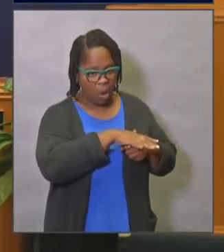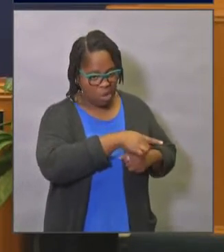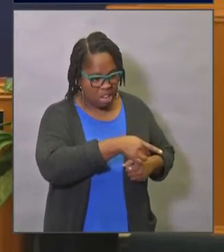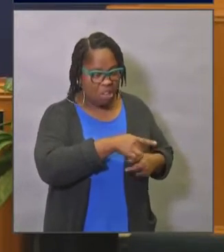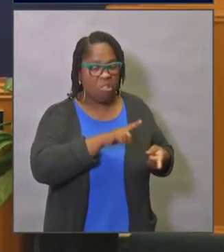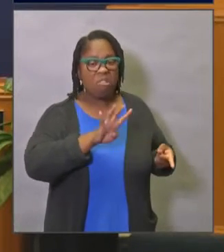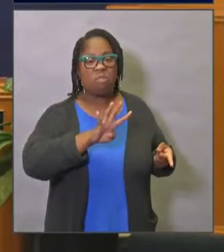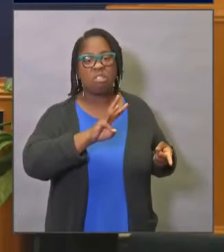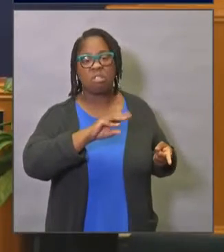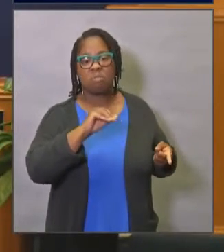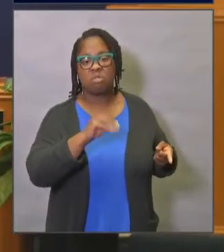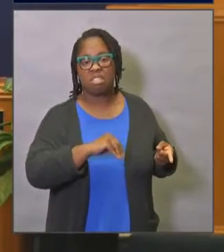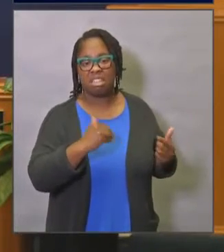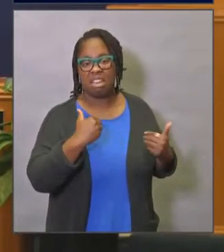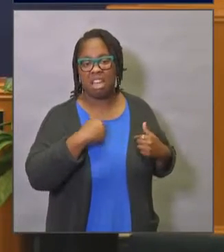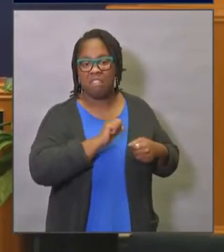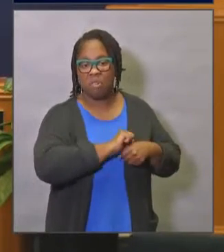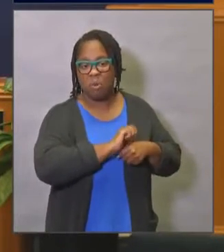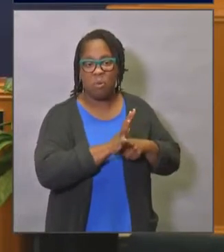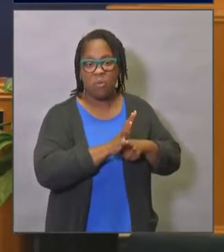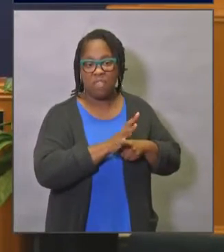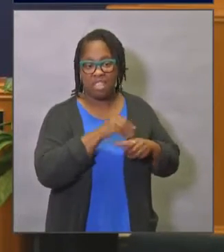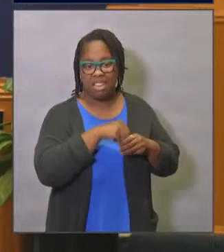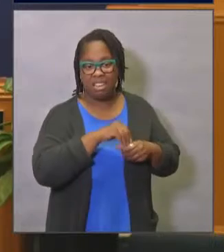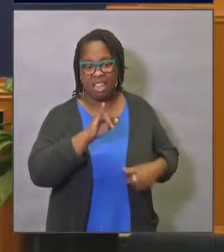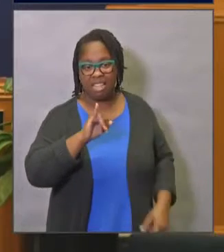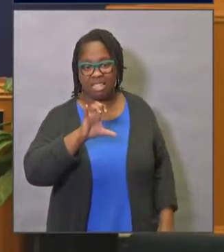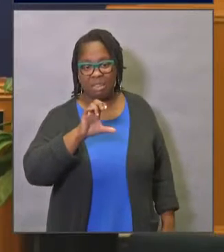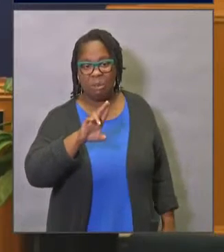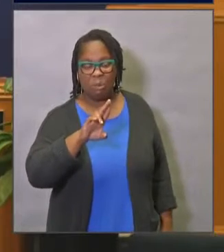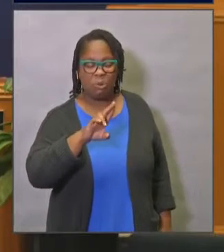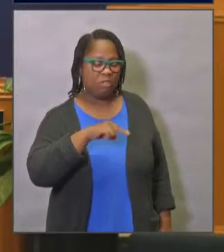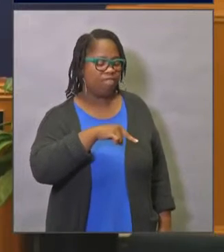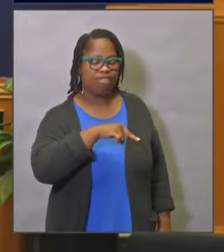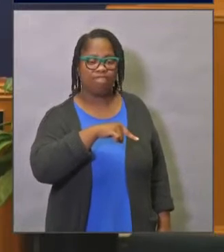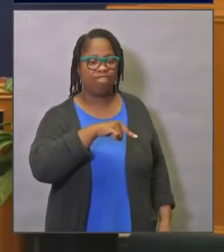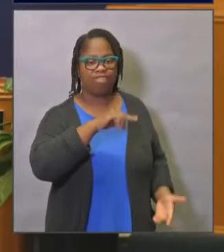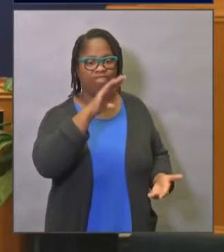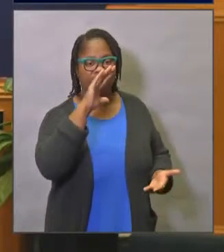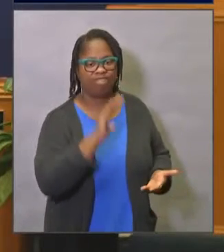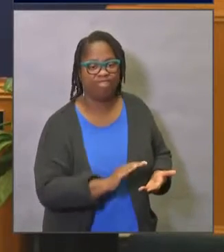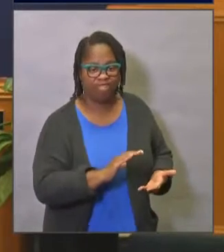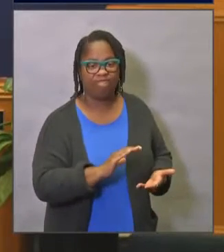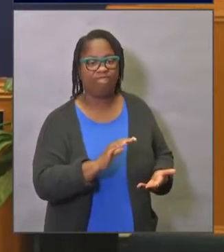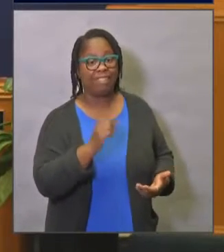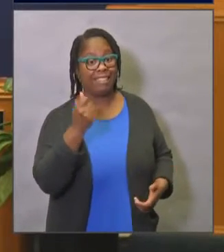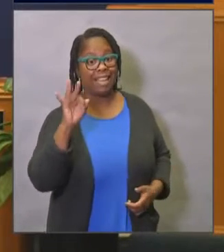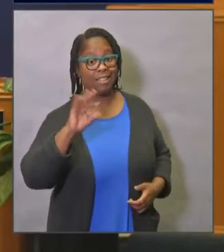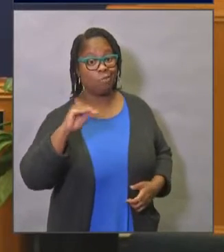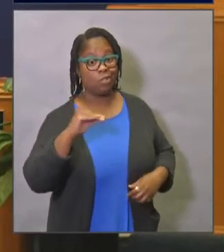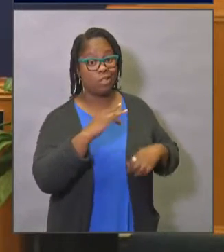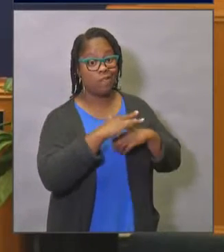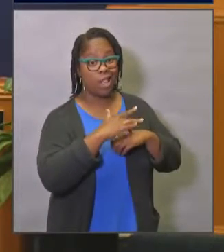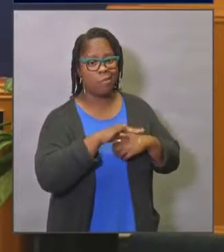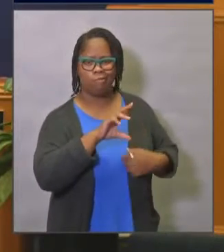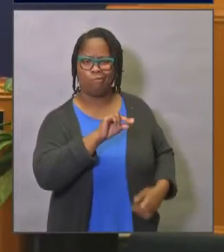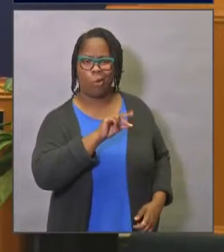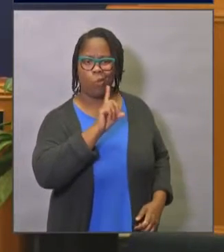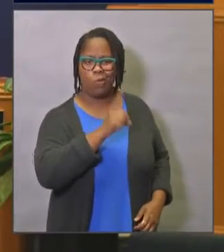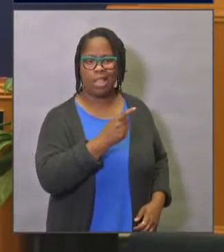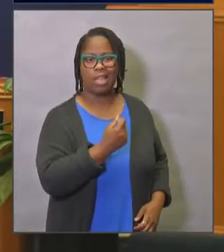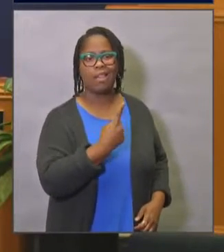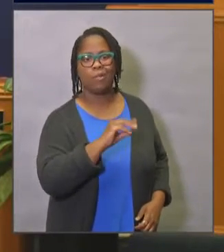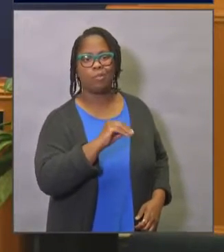occupancy, available occupancy in the ICU, they determined that it was more like 11%, really making that